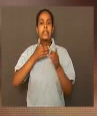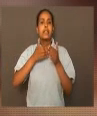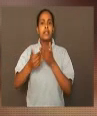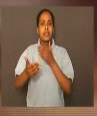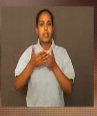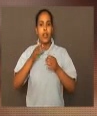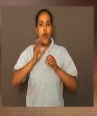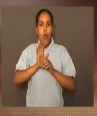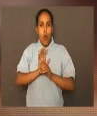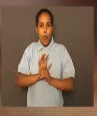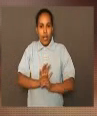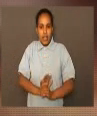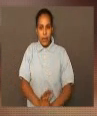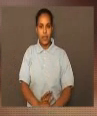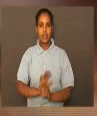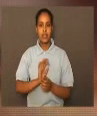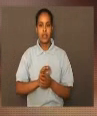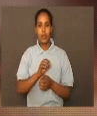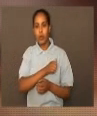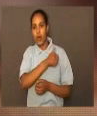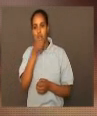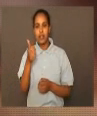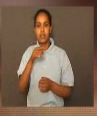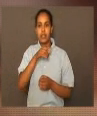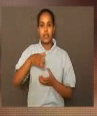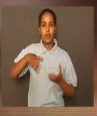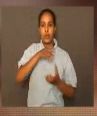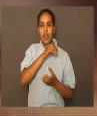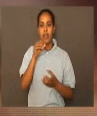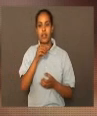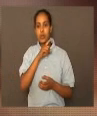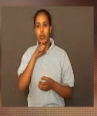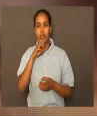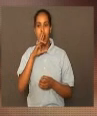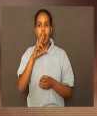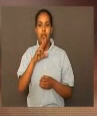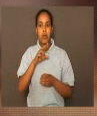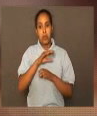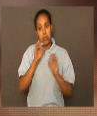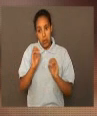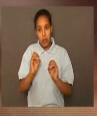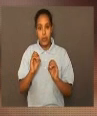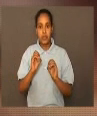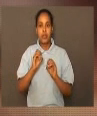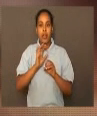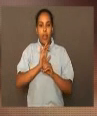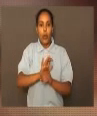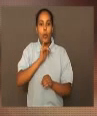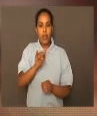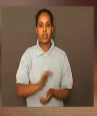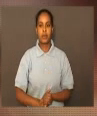easily compressible, whereas liquids and solids are almost